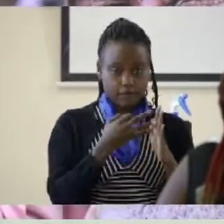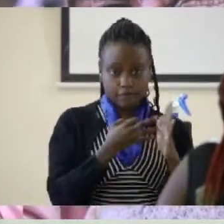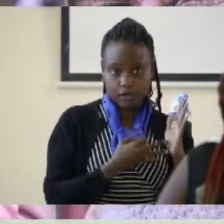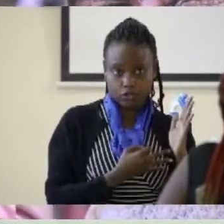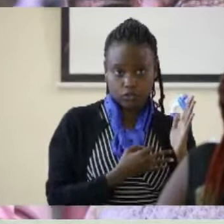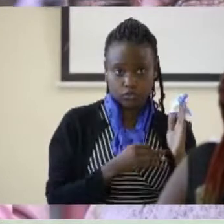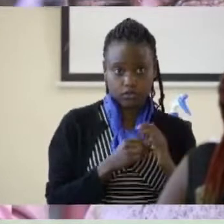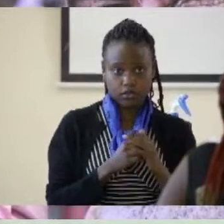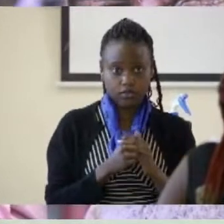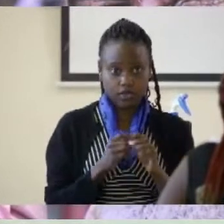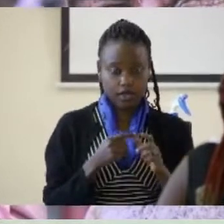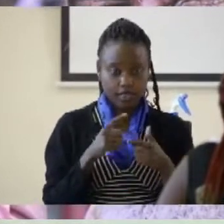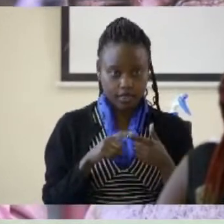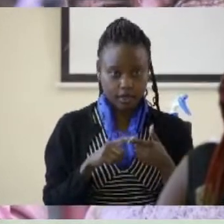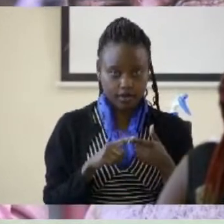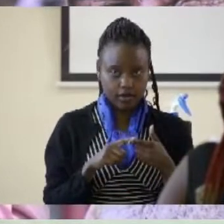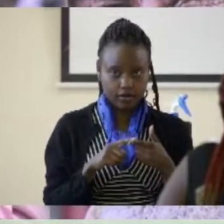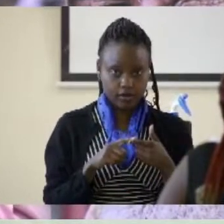Then we looked at